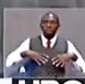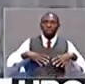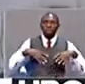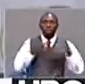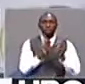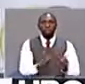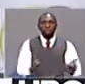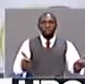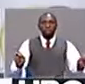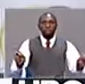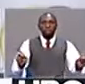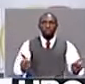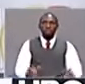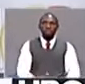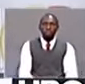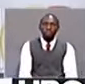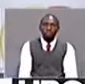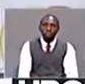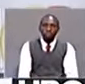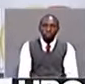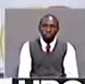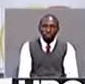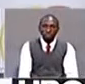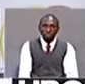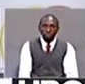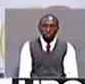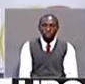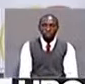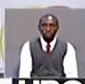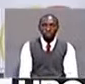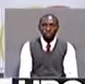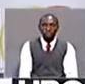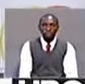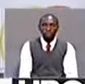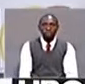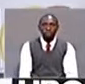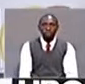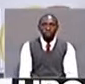Thank you. Unamujuke, followed by Nambeshe.